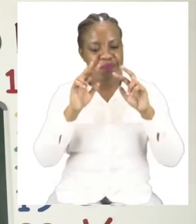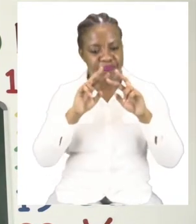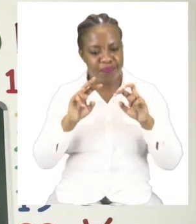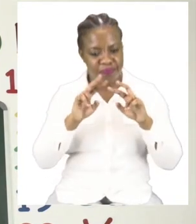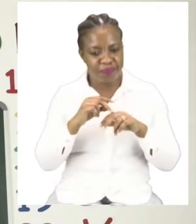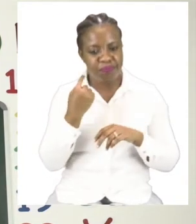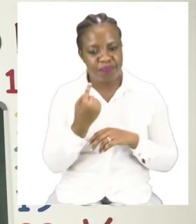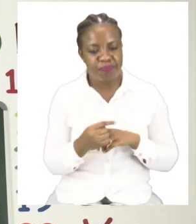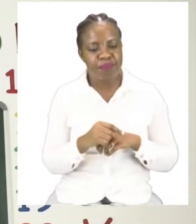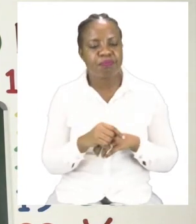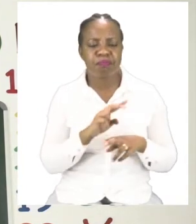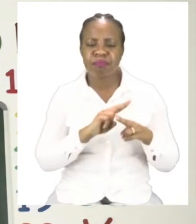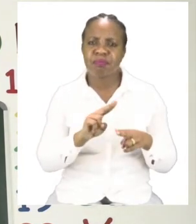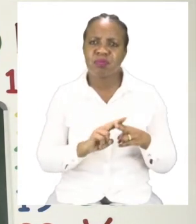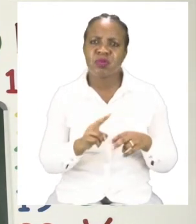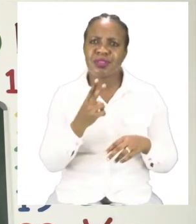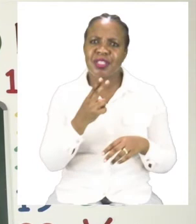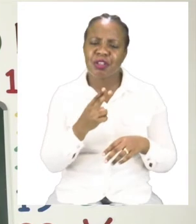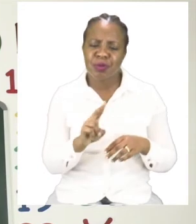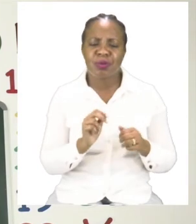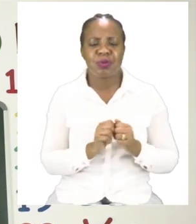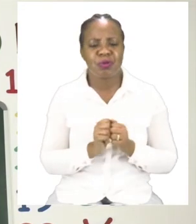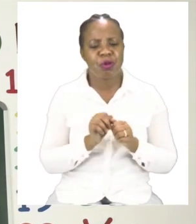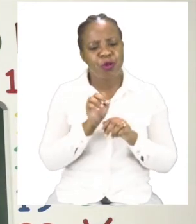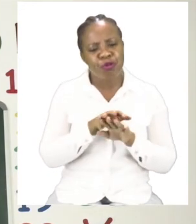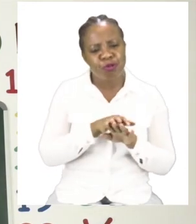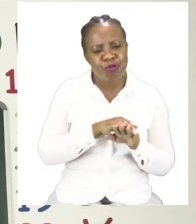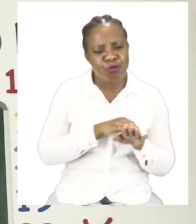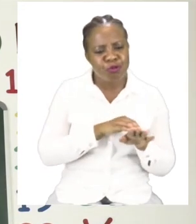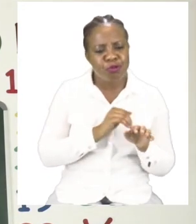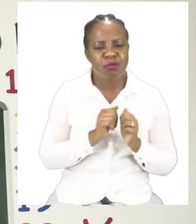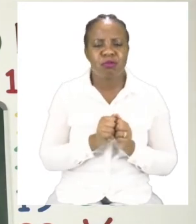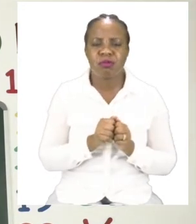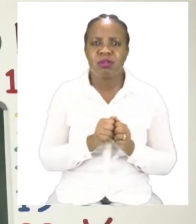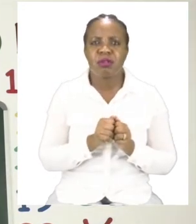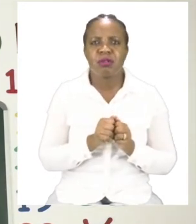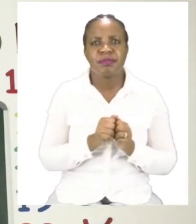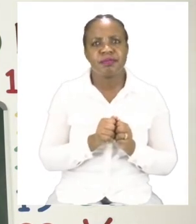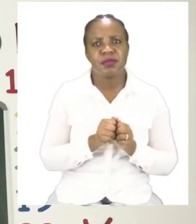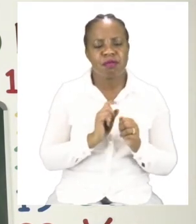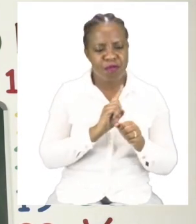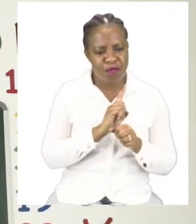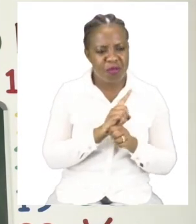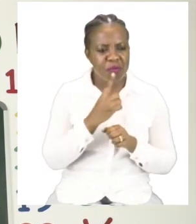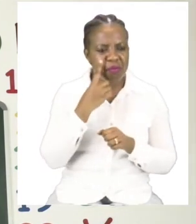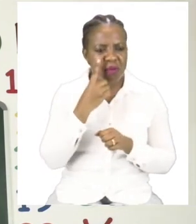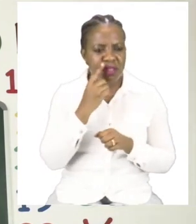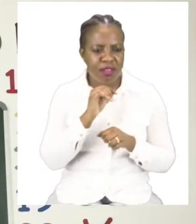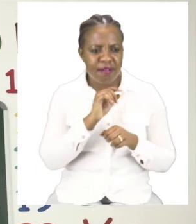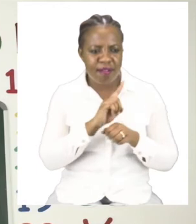your time, look for the first letter first before you say you have found it.